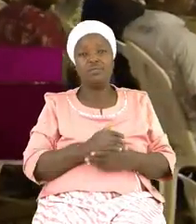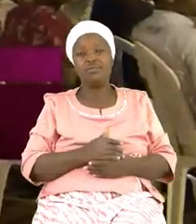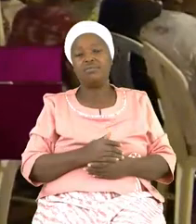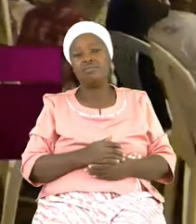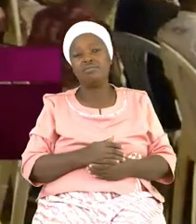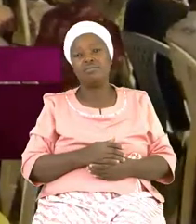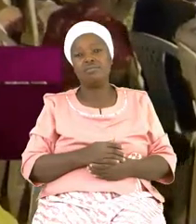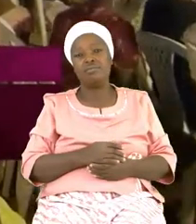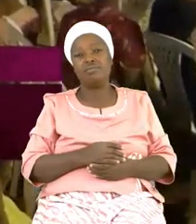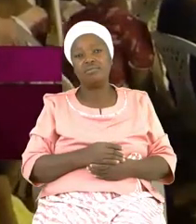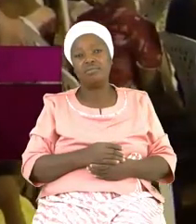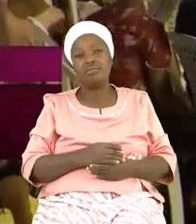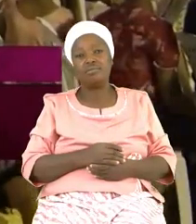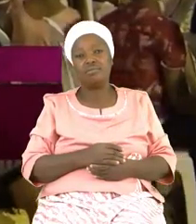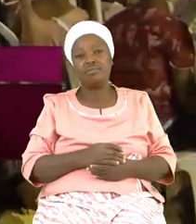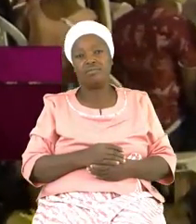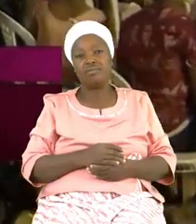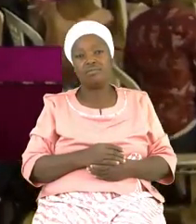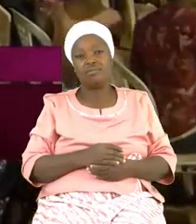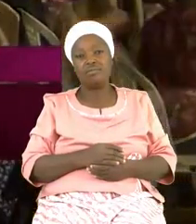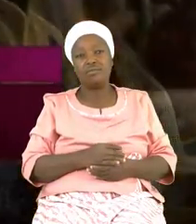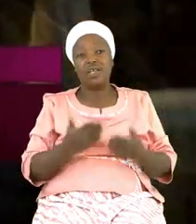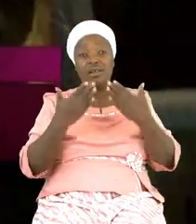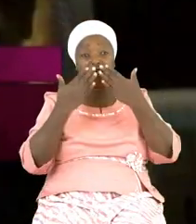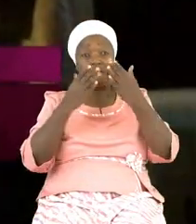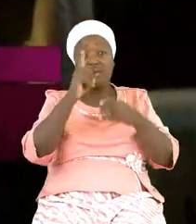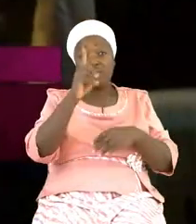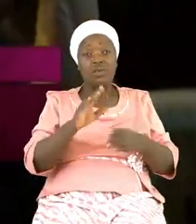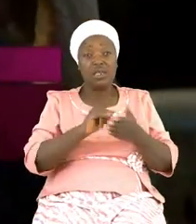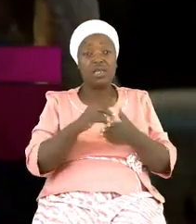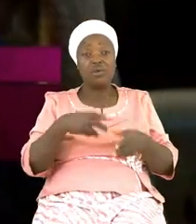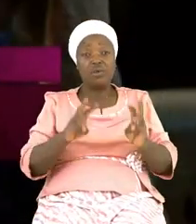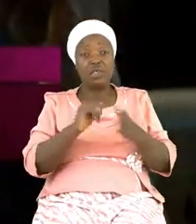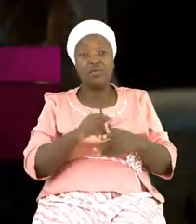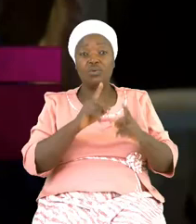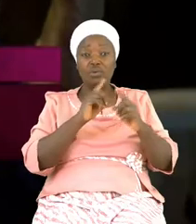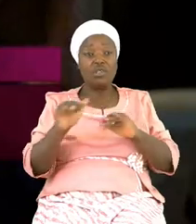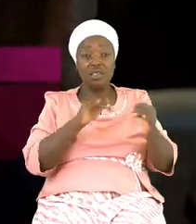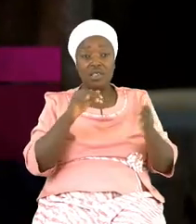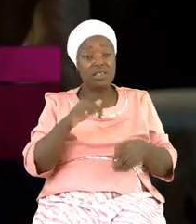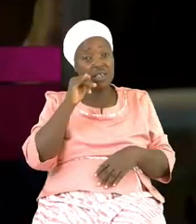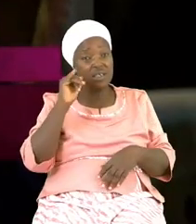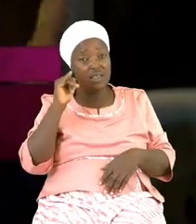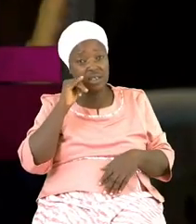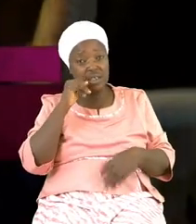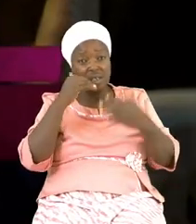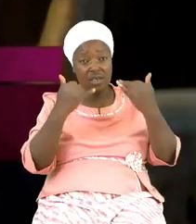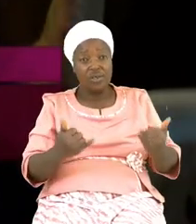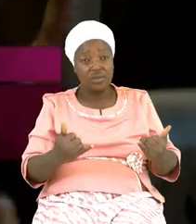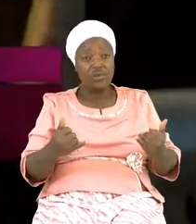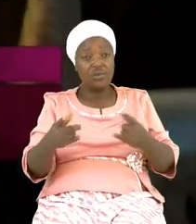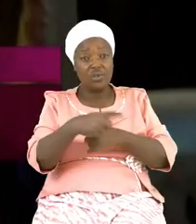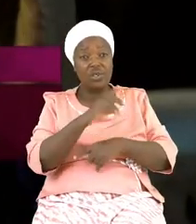Thank God the way you responded yesterday. Today, you are going to respond